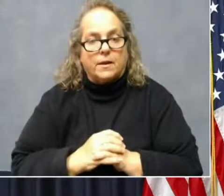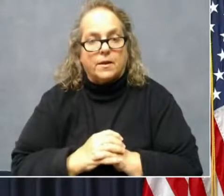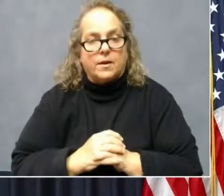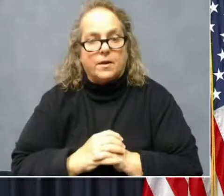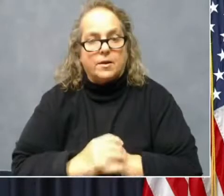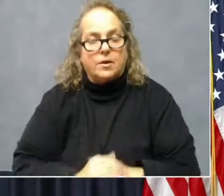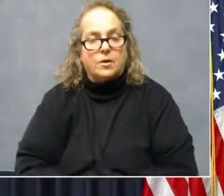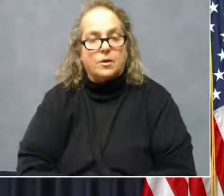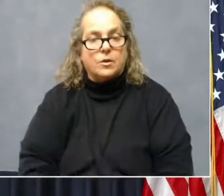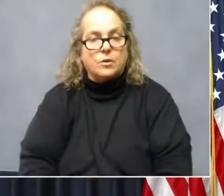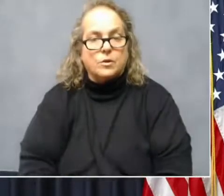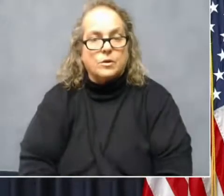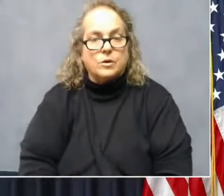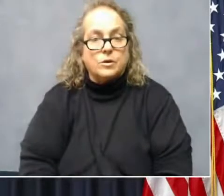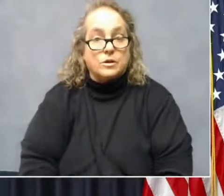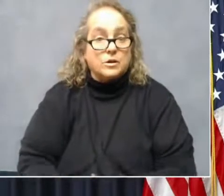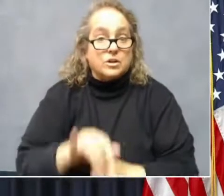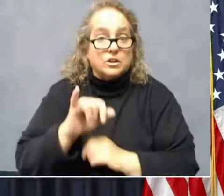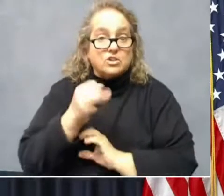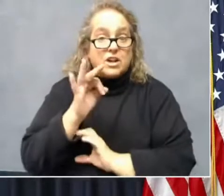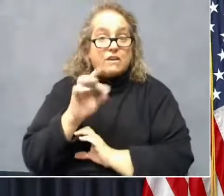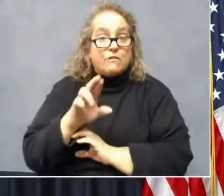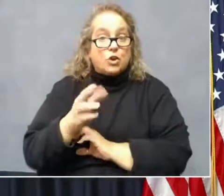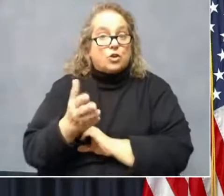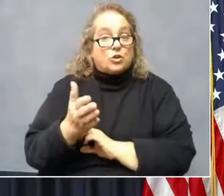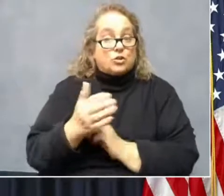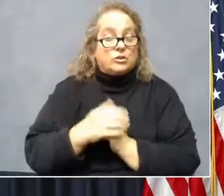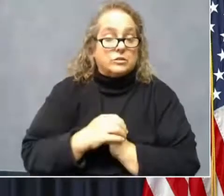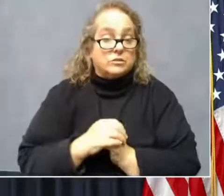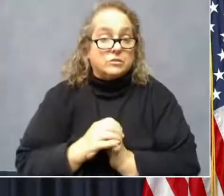We'll give Jennifer one more minute.